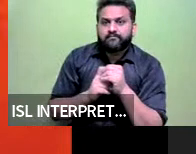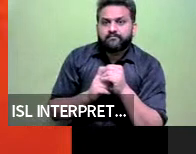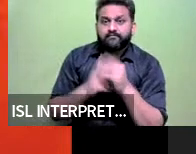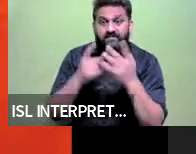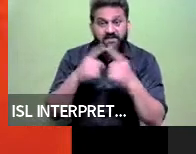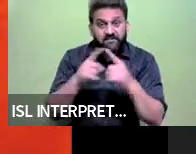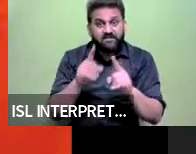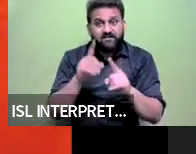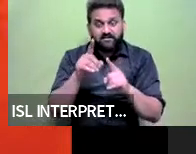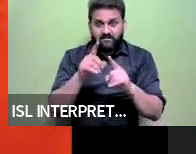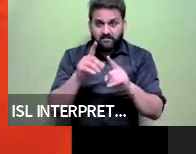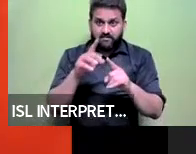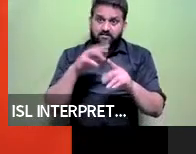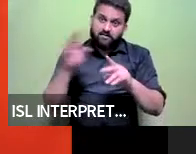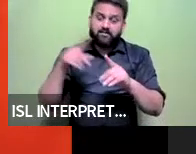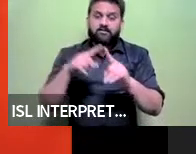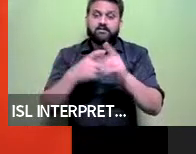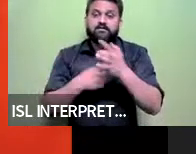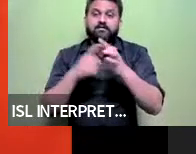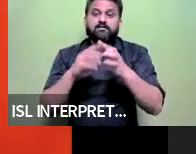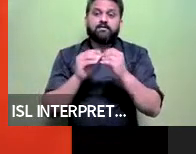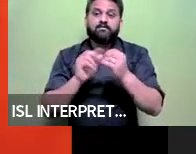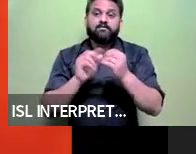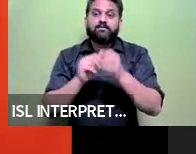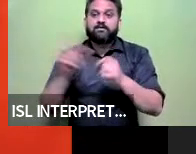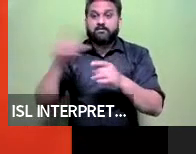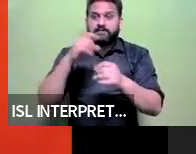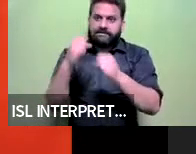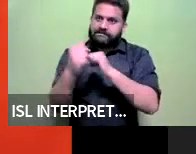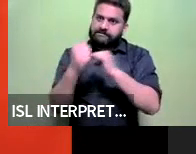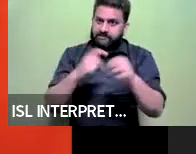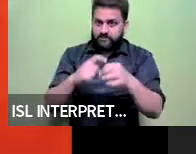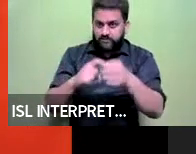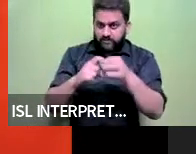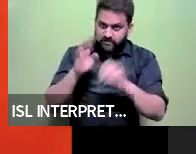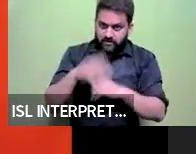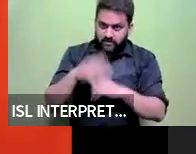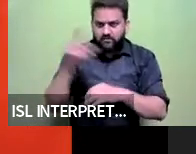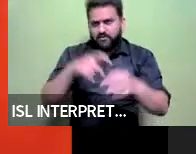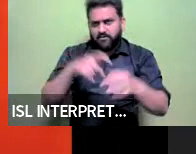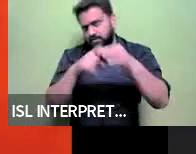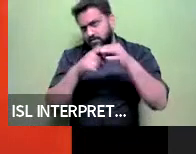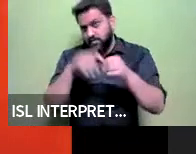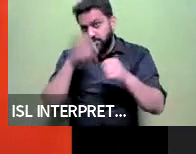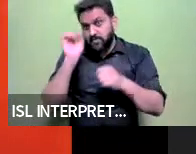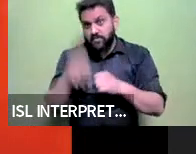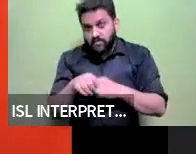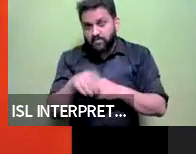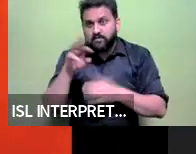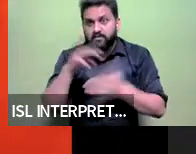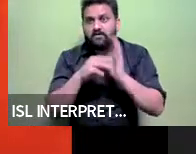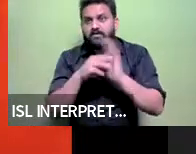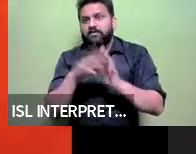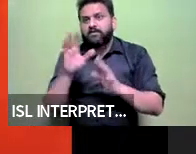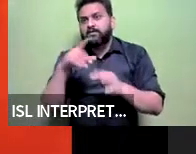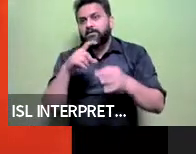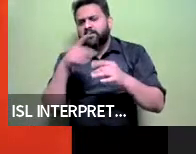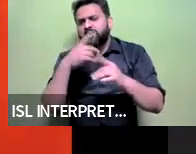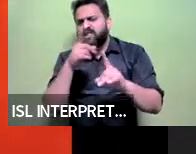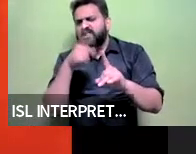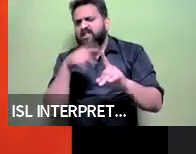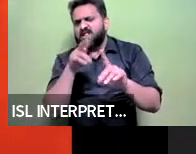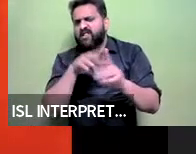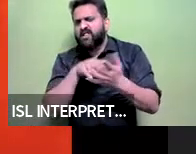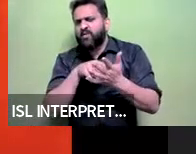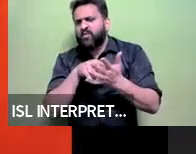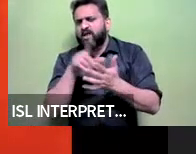But tribunal also have a tendency of asking tough questions, and they will ask you the tough questions on your weak point. That's